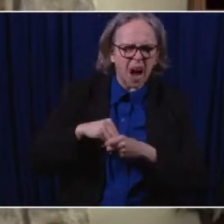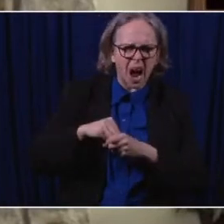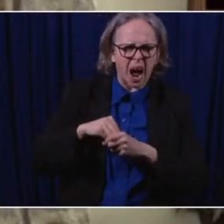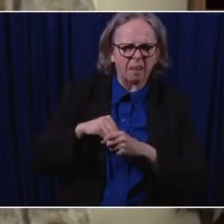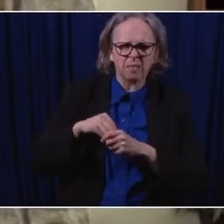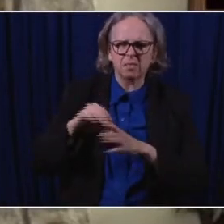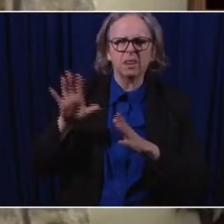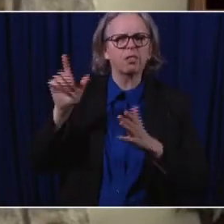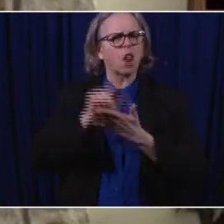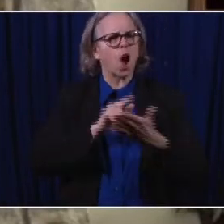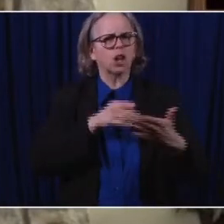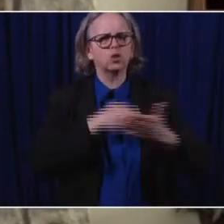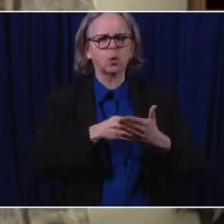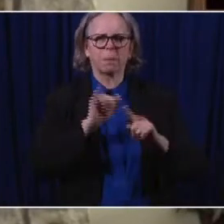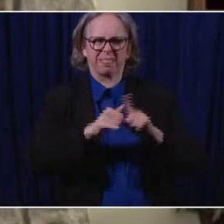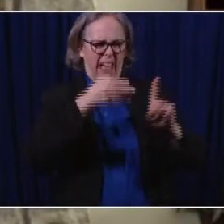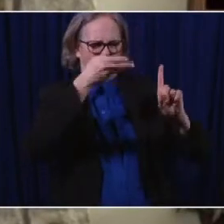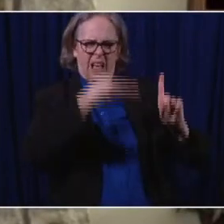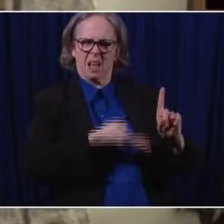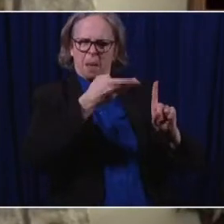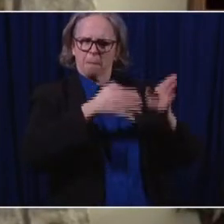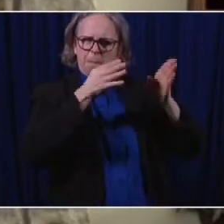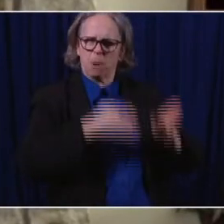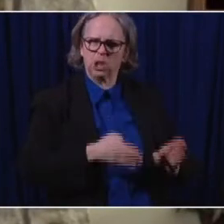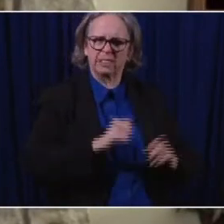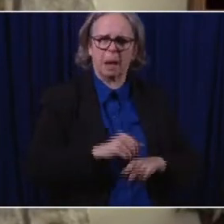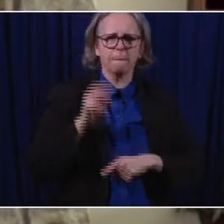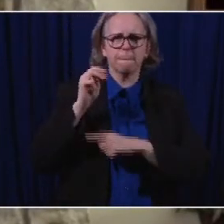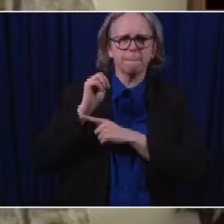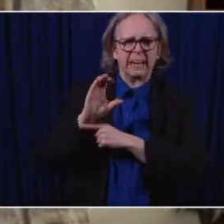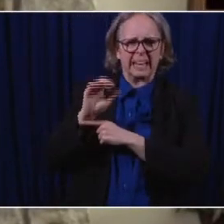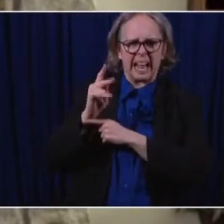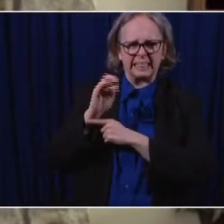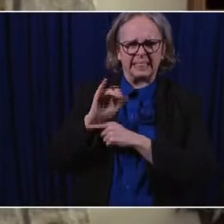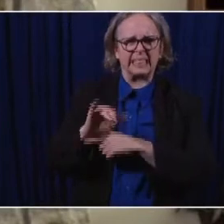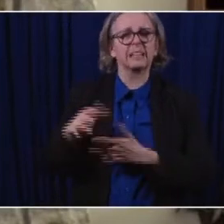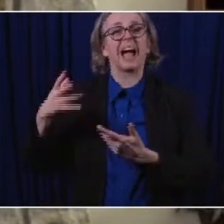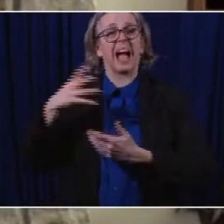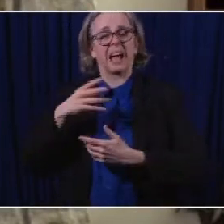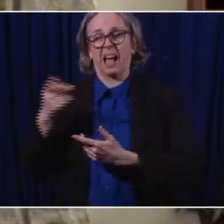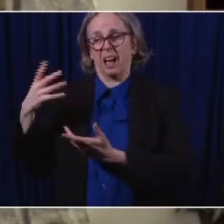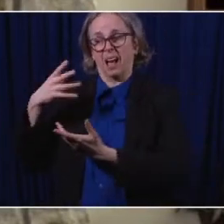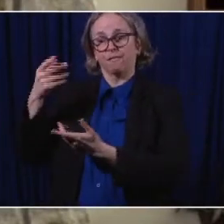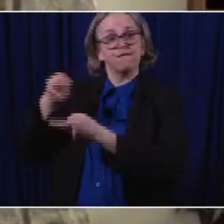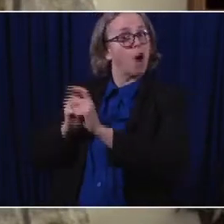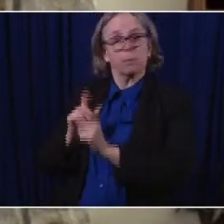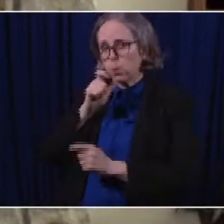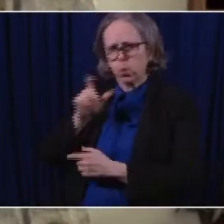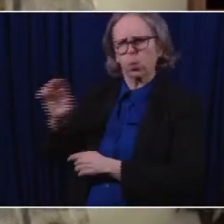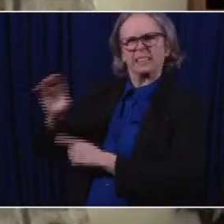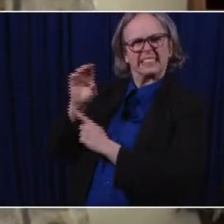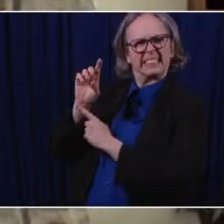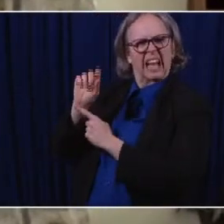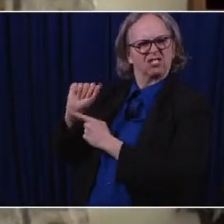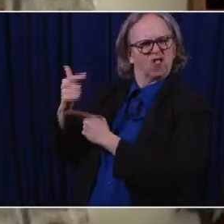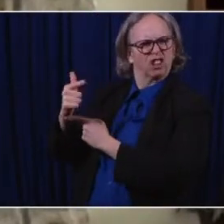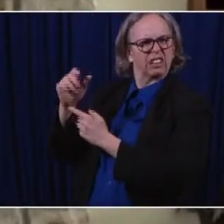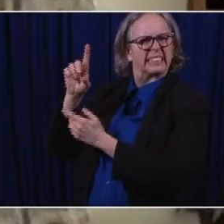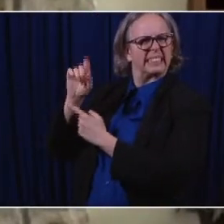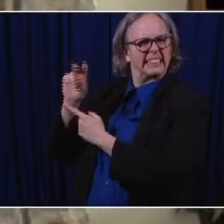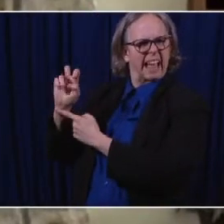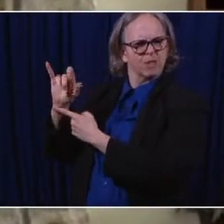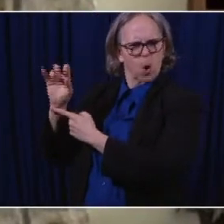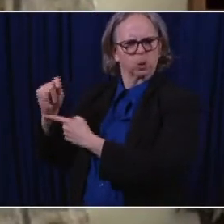Attorney General Dave Yost has decided to leverage this recent settlement to start the work of One Ohio and get it kicked off